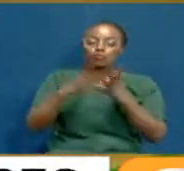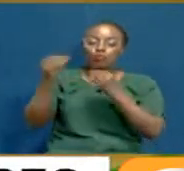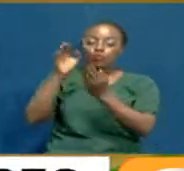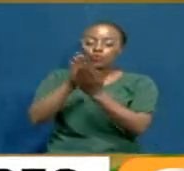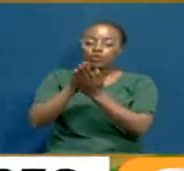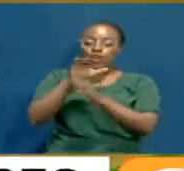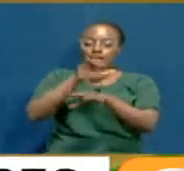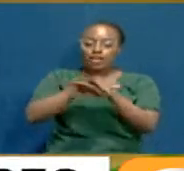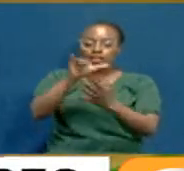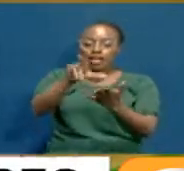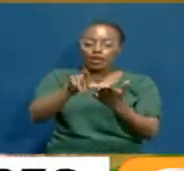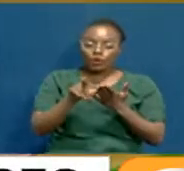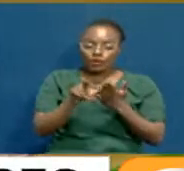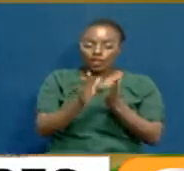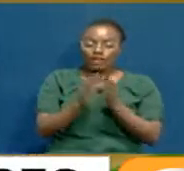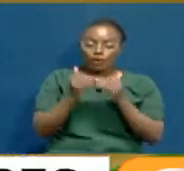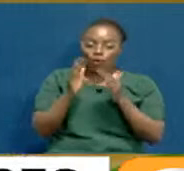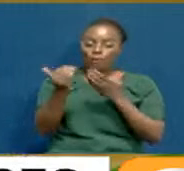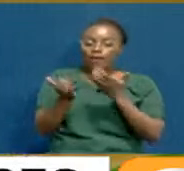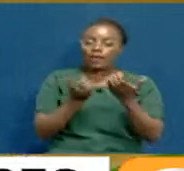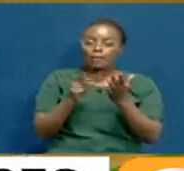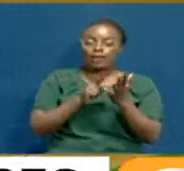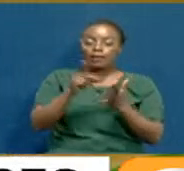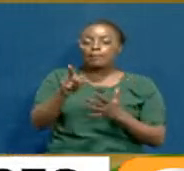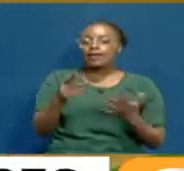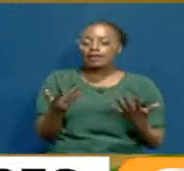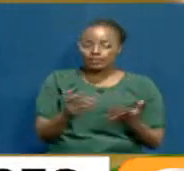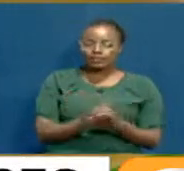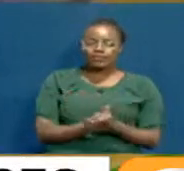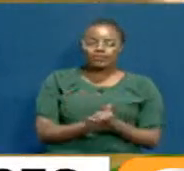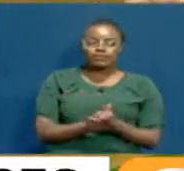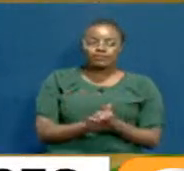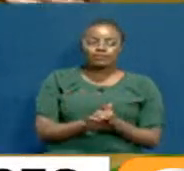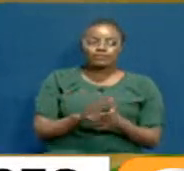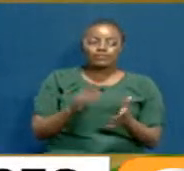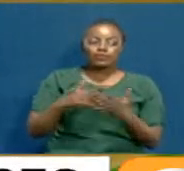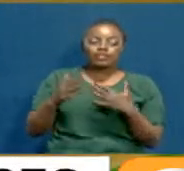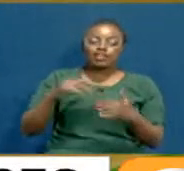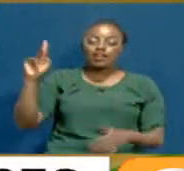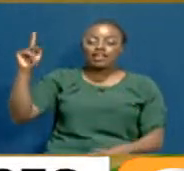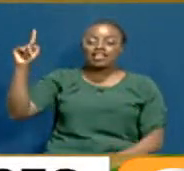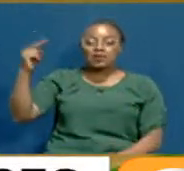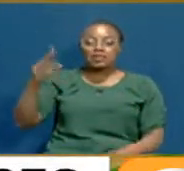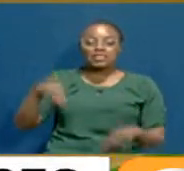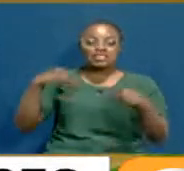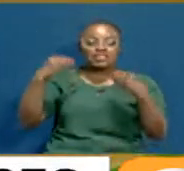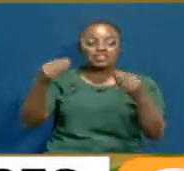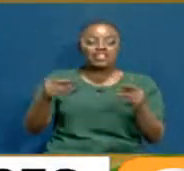get a loan, open a business, pay it back. Okay. What Kenya Kwanza is offering